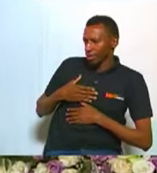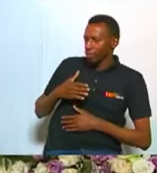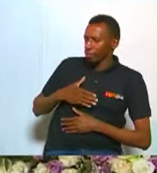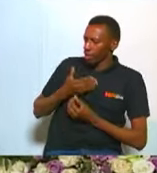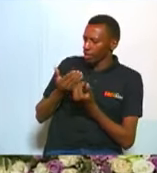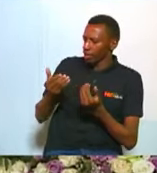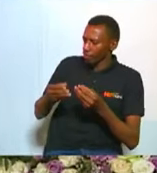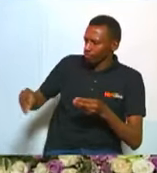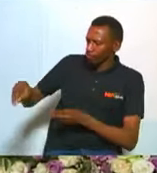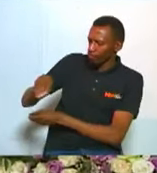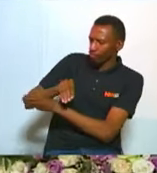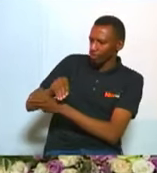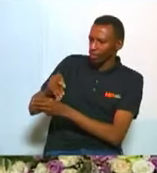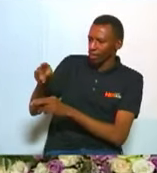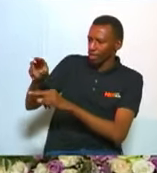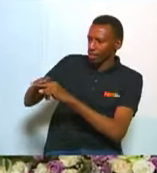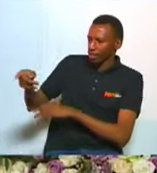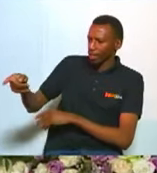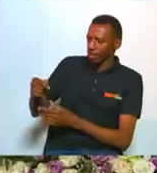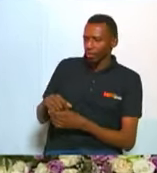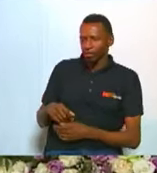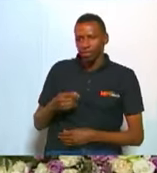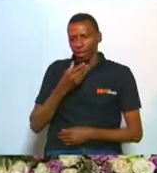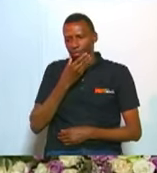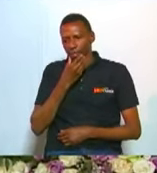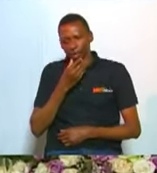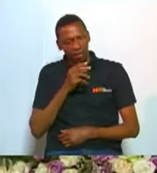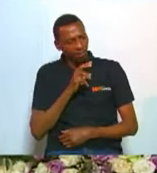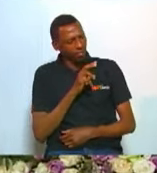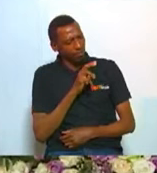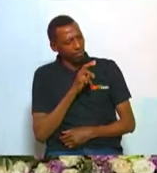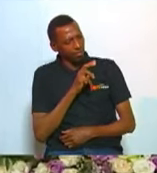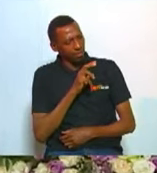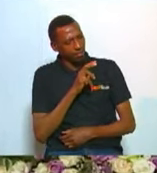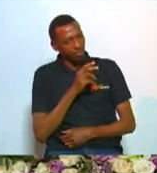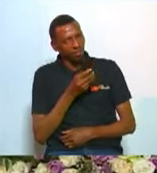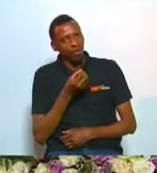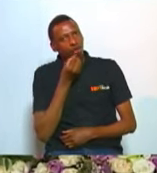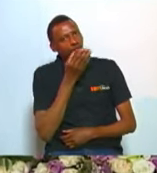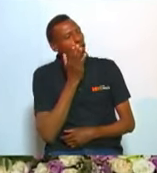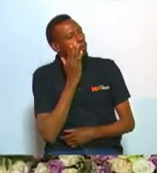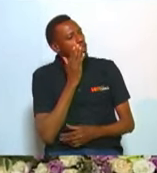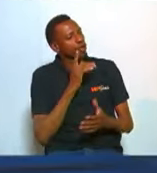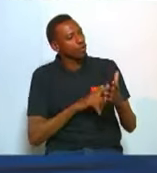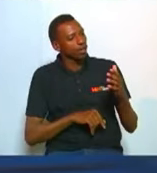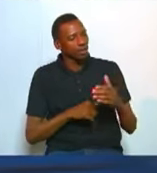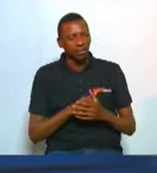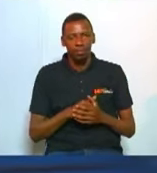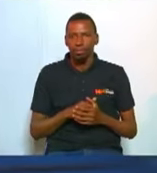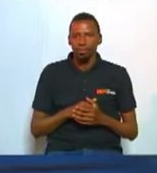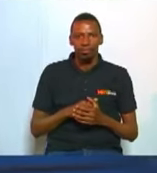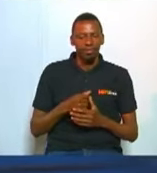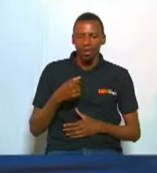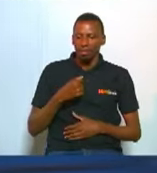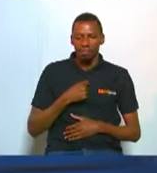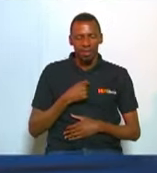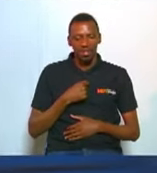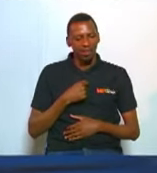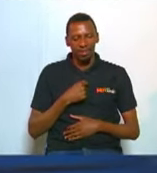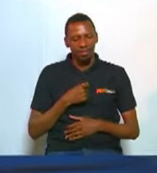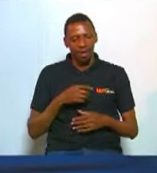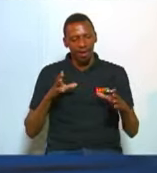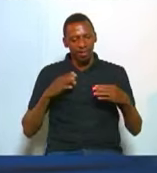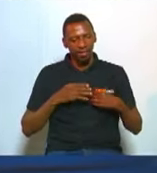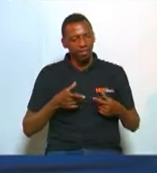just to sit there? The guy looked again and told the mother, I will not allow your child to